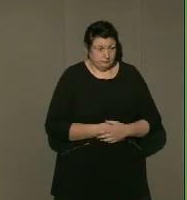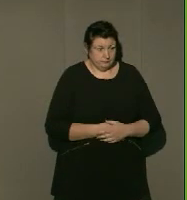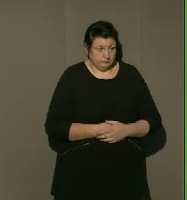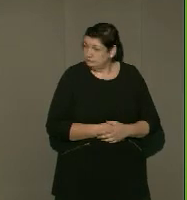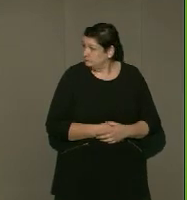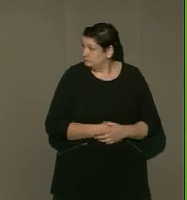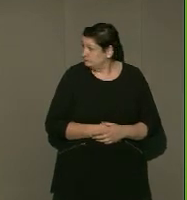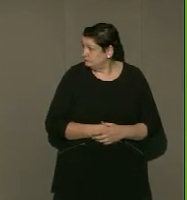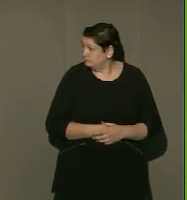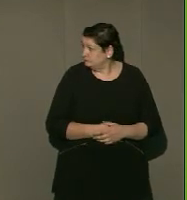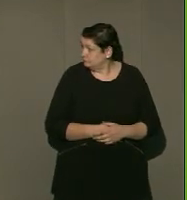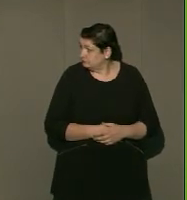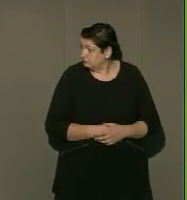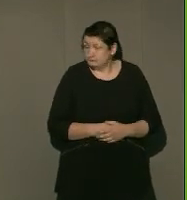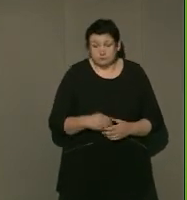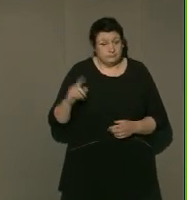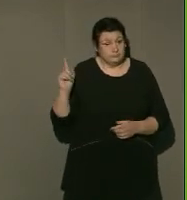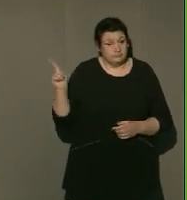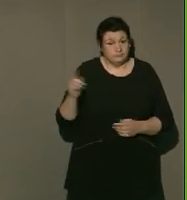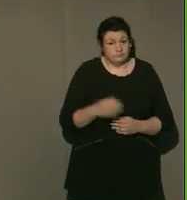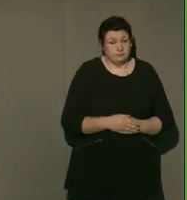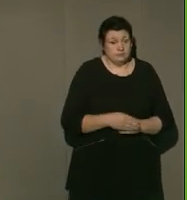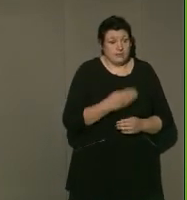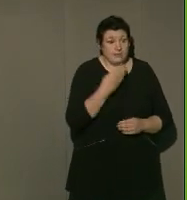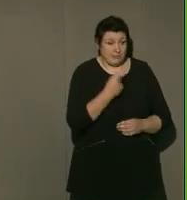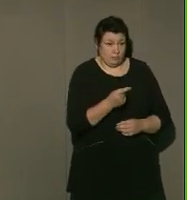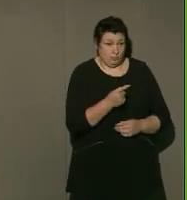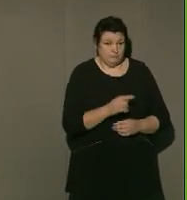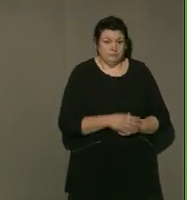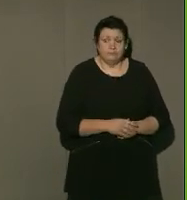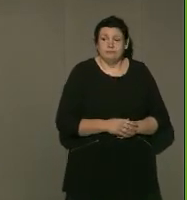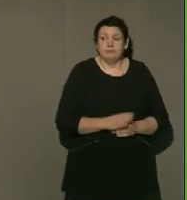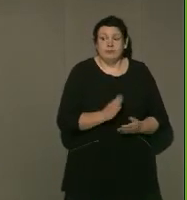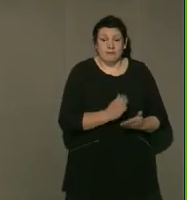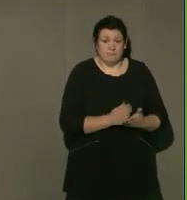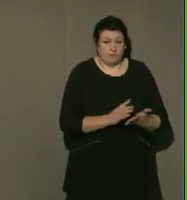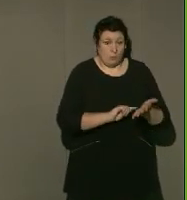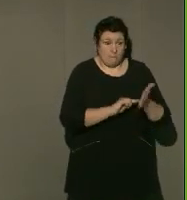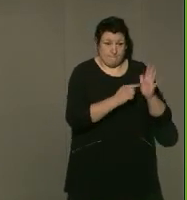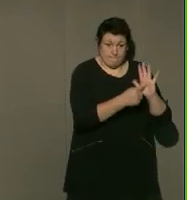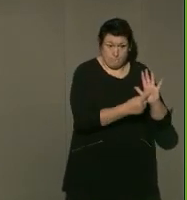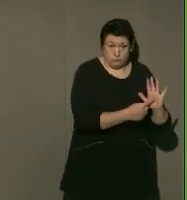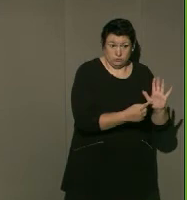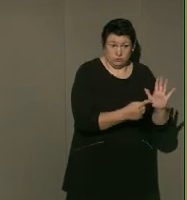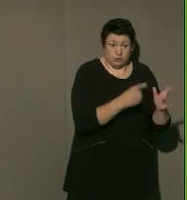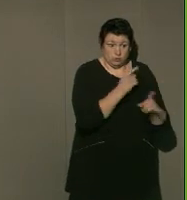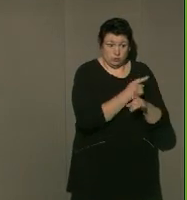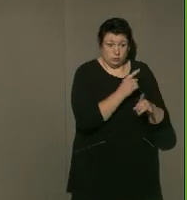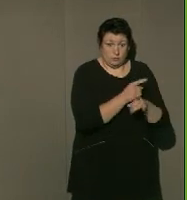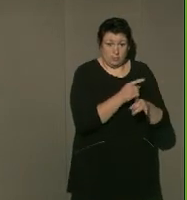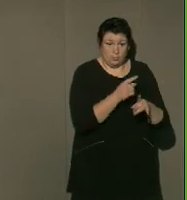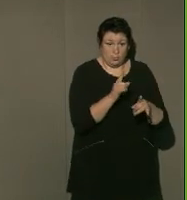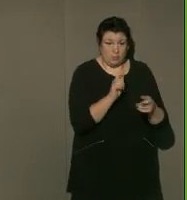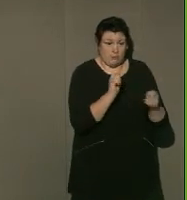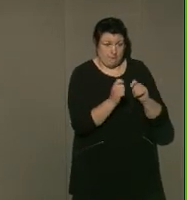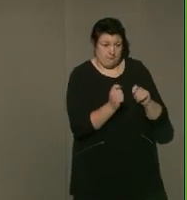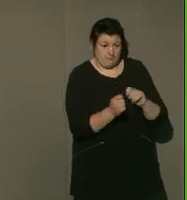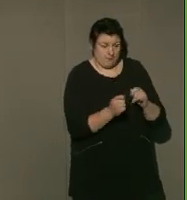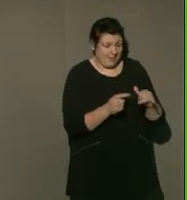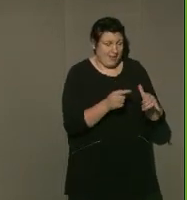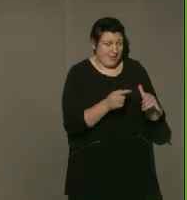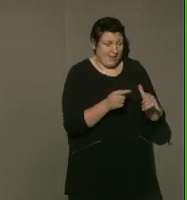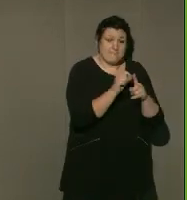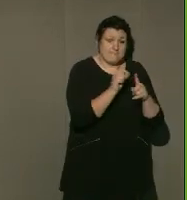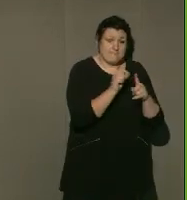Thank you very much. I'm just to remind you that the motion that we're discussing and amending is in Appendix